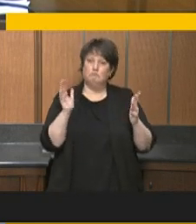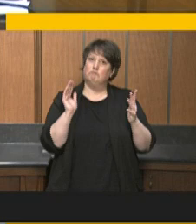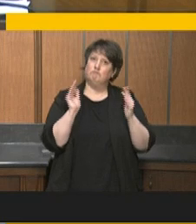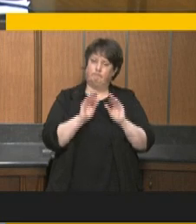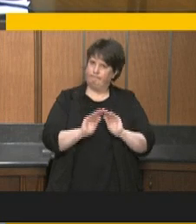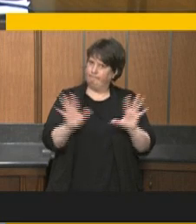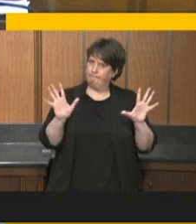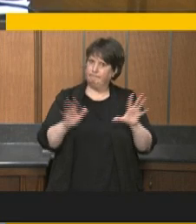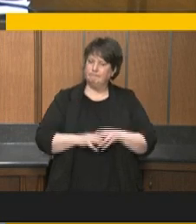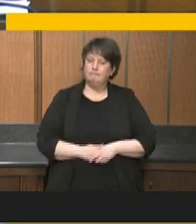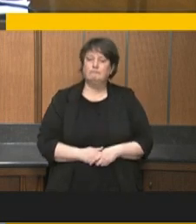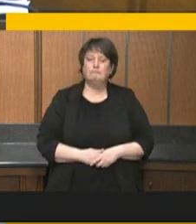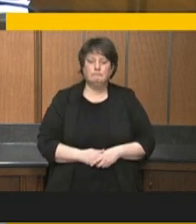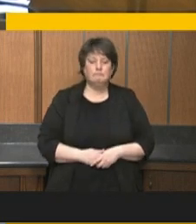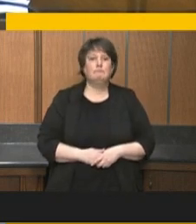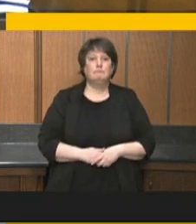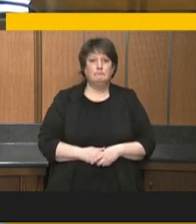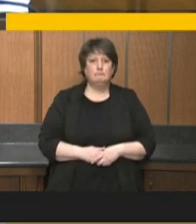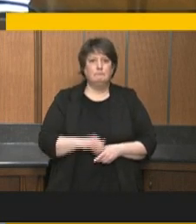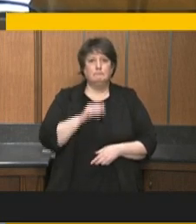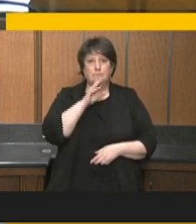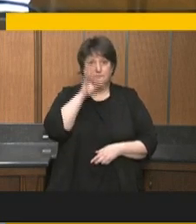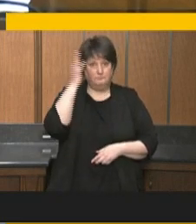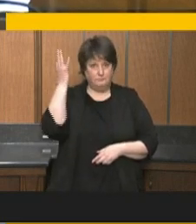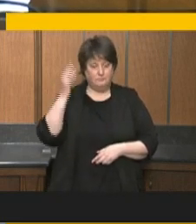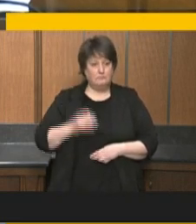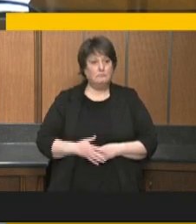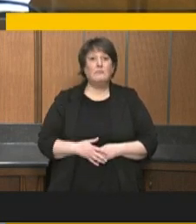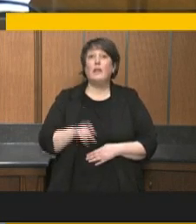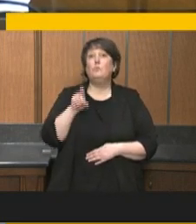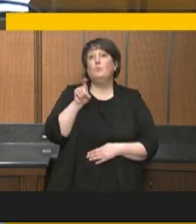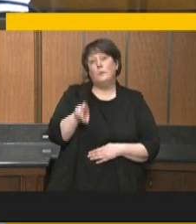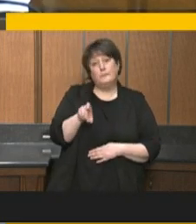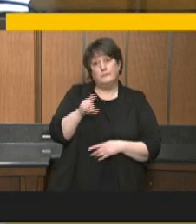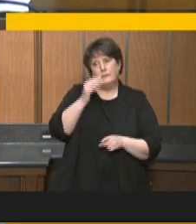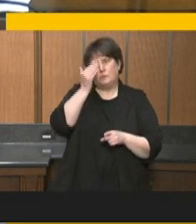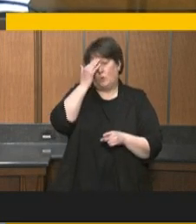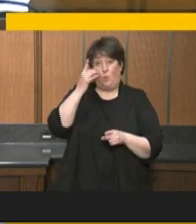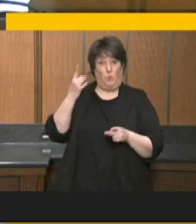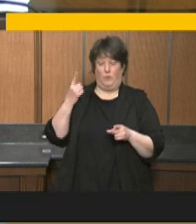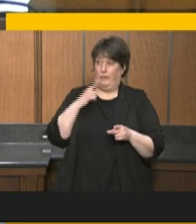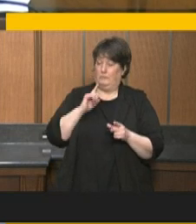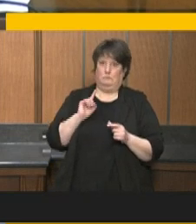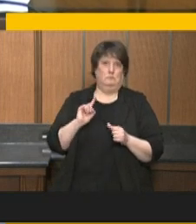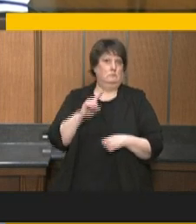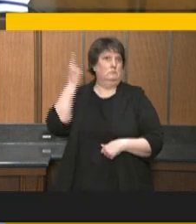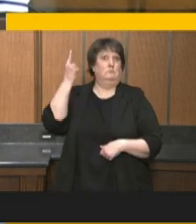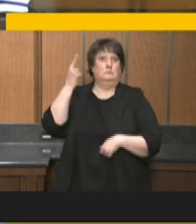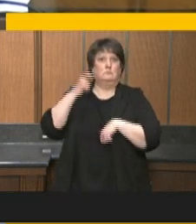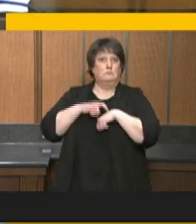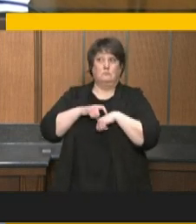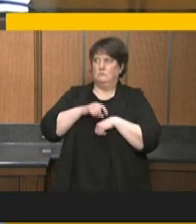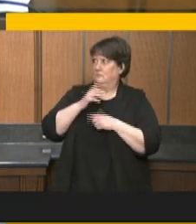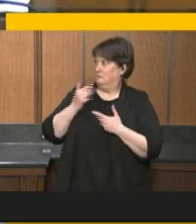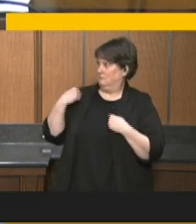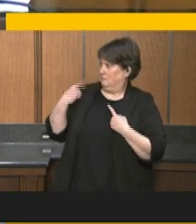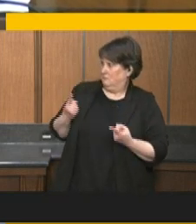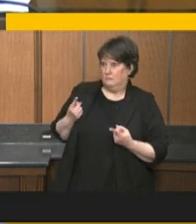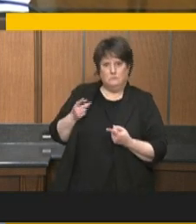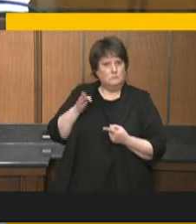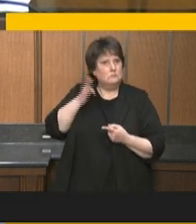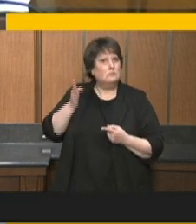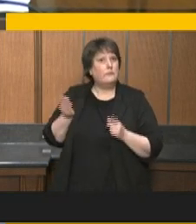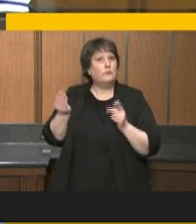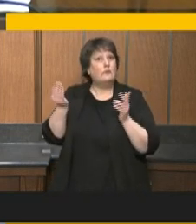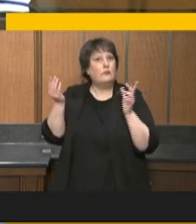And we must be realize that what we're doing is unprecedented, and I want to be clear, we are all united in this